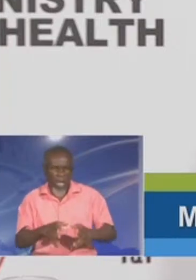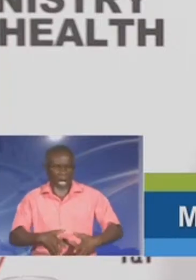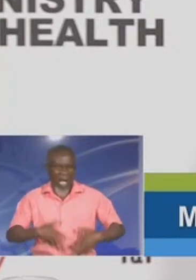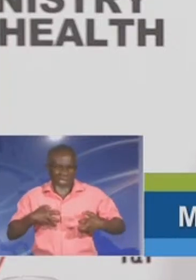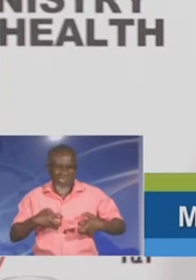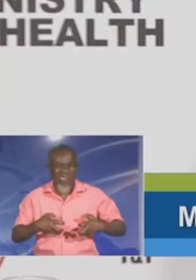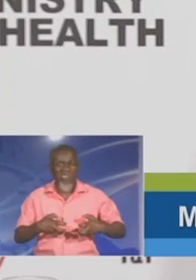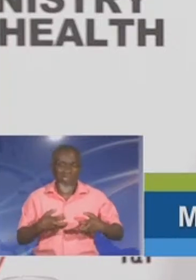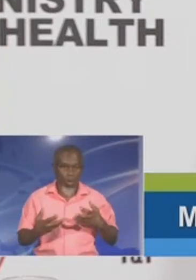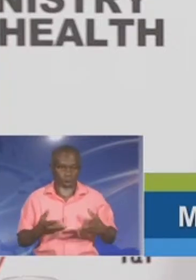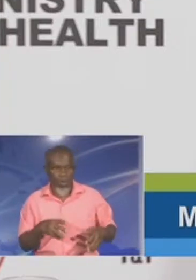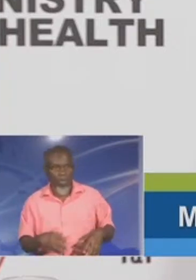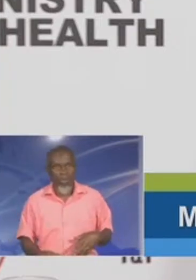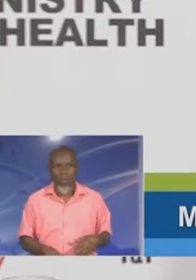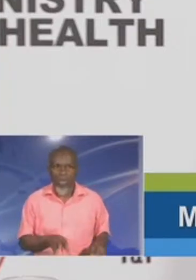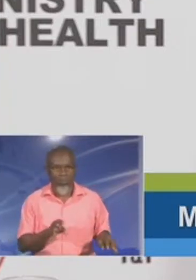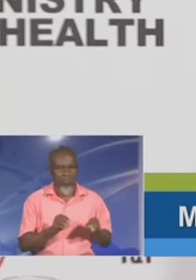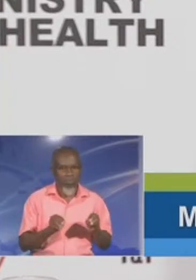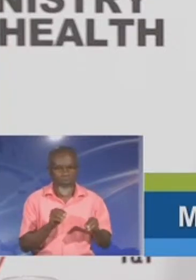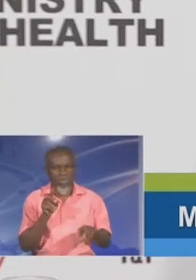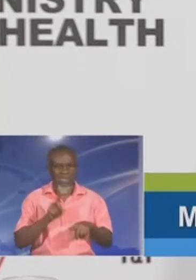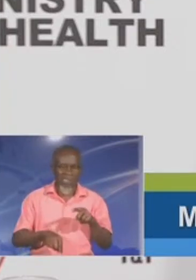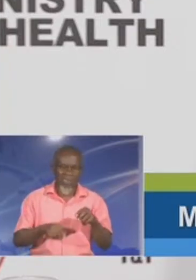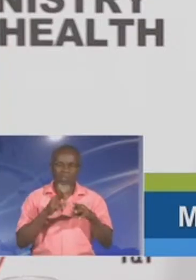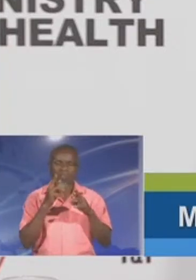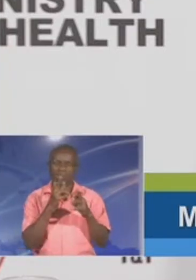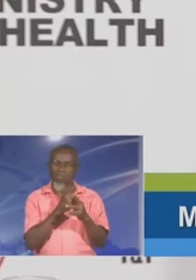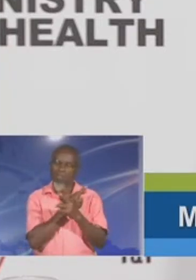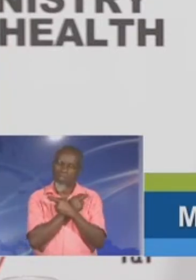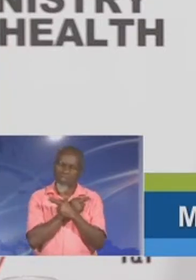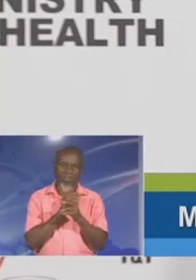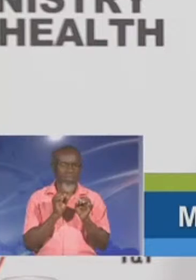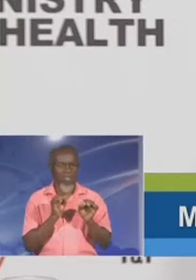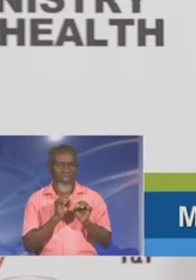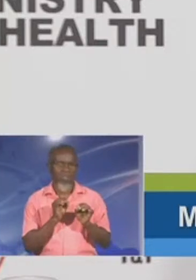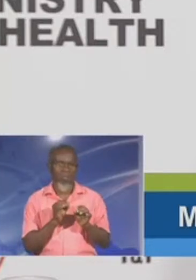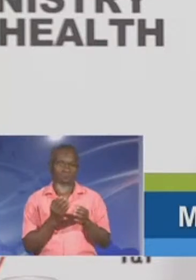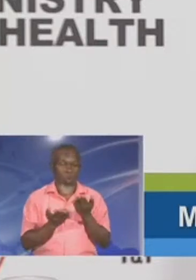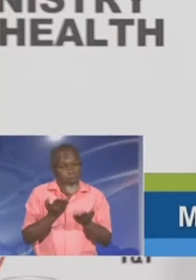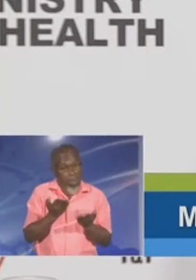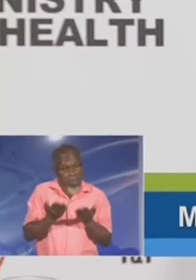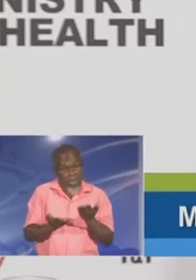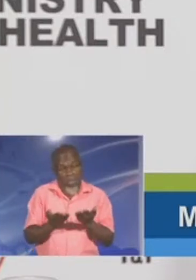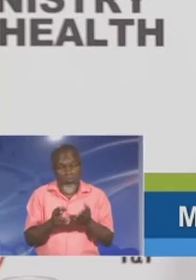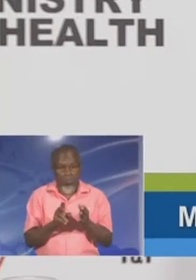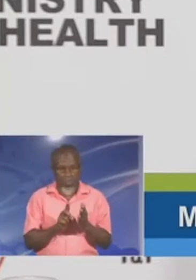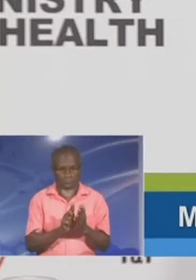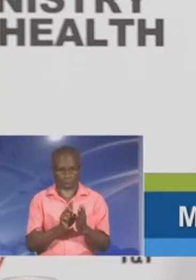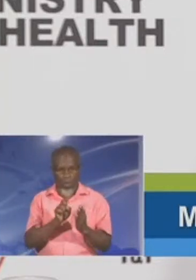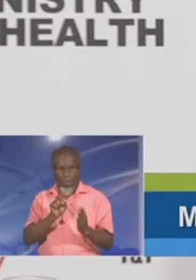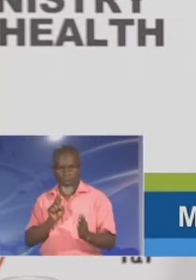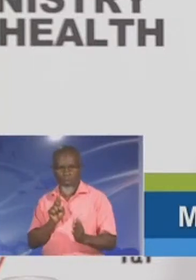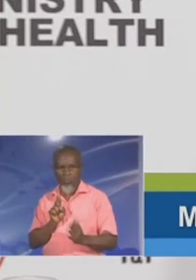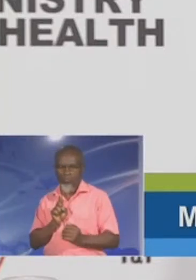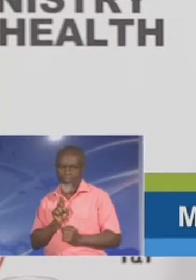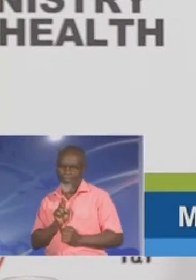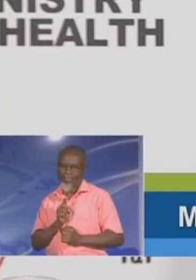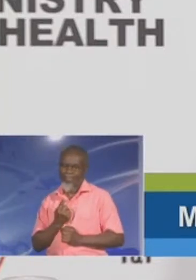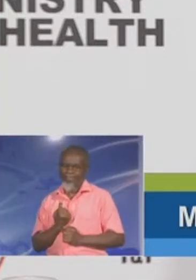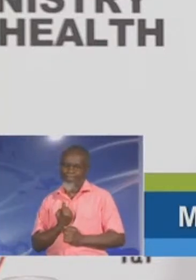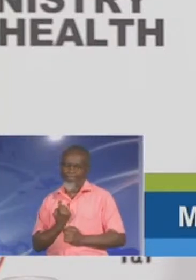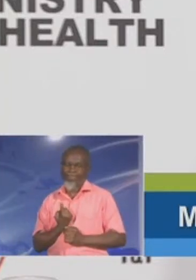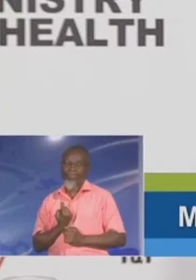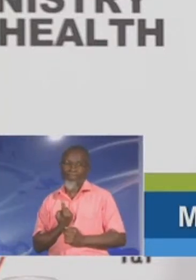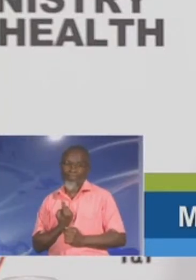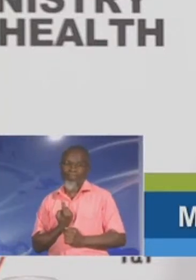increasingly irritable, or they may withdraw socially and just have nothing to do with the people they normally interact with and